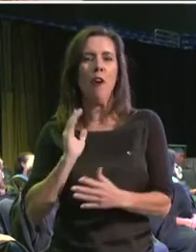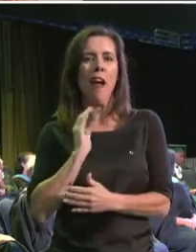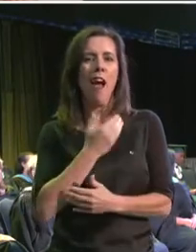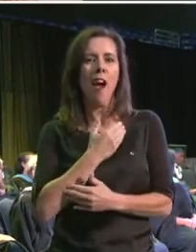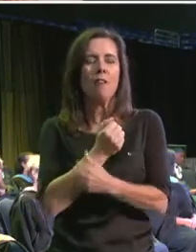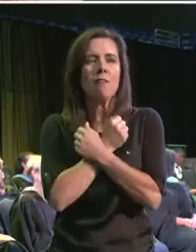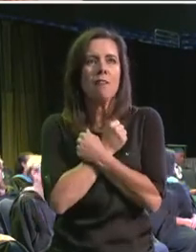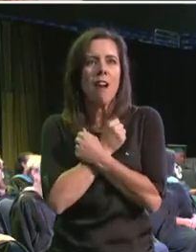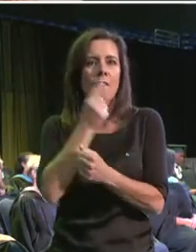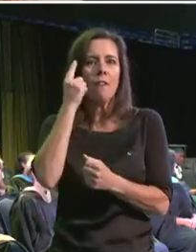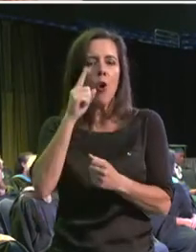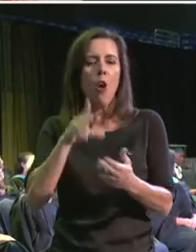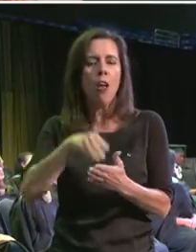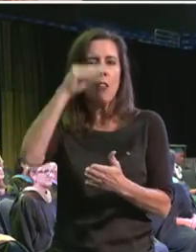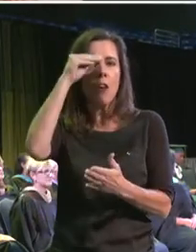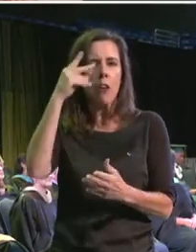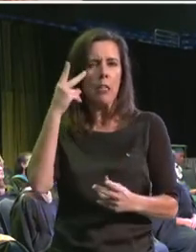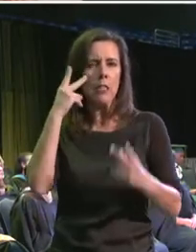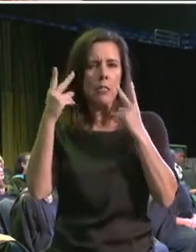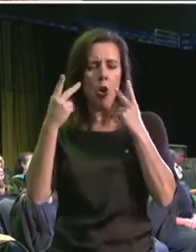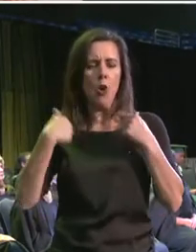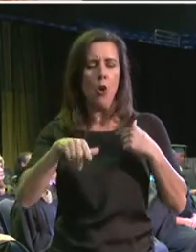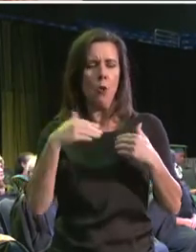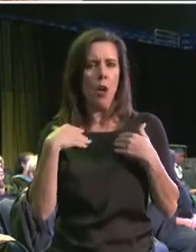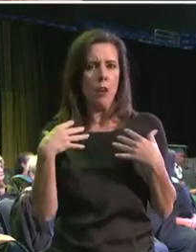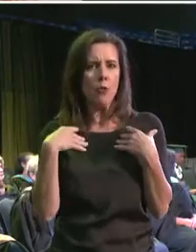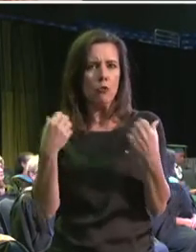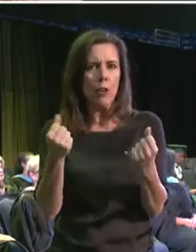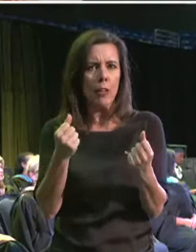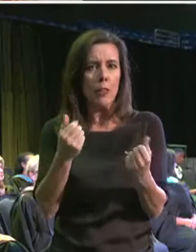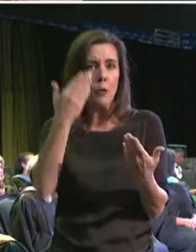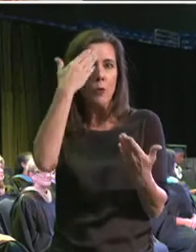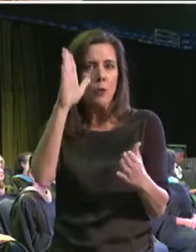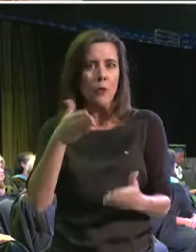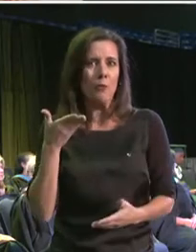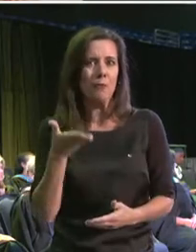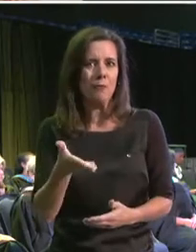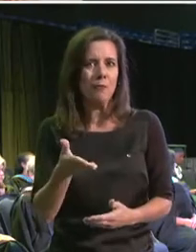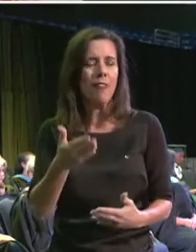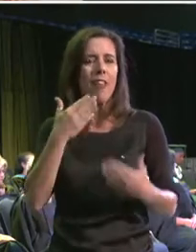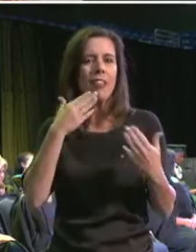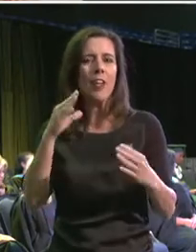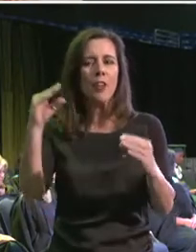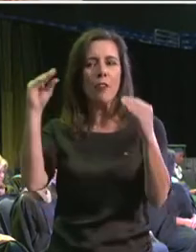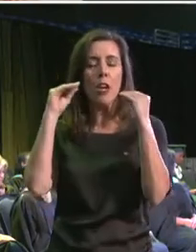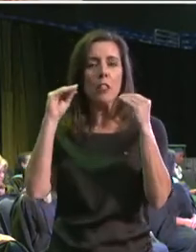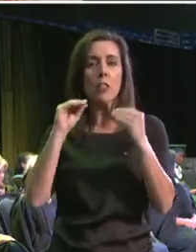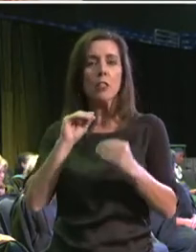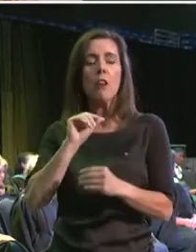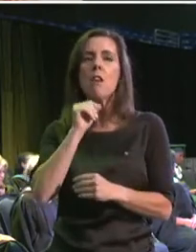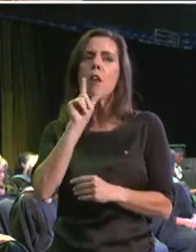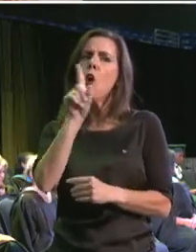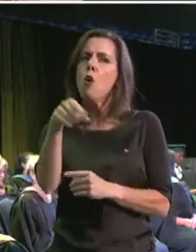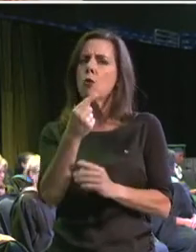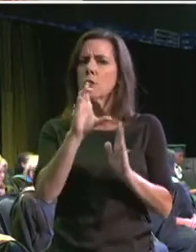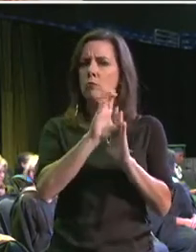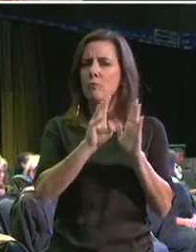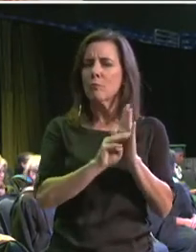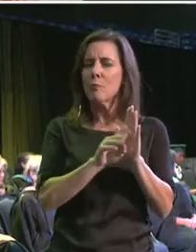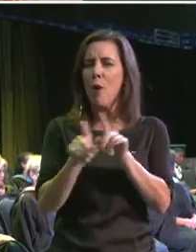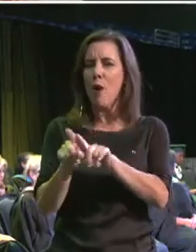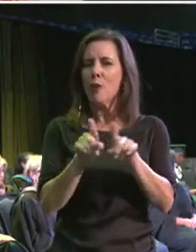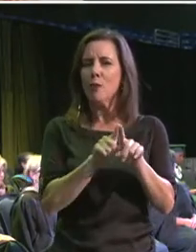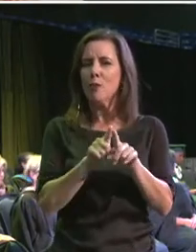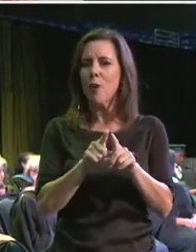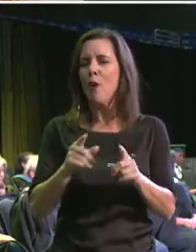of learning and saw strengths in us we never knew existed. Thank you for teaching us not only curriculum, but